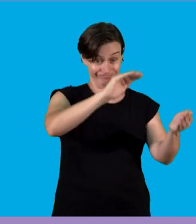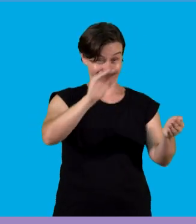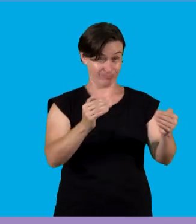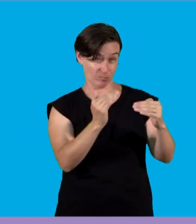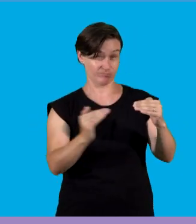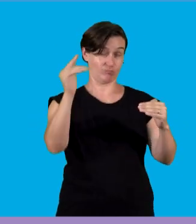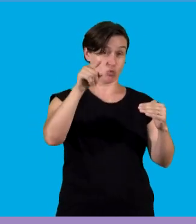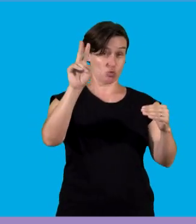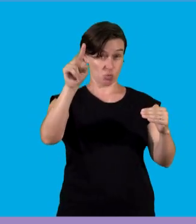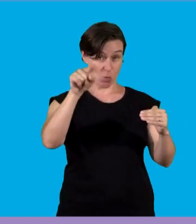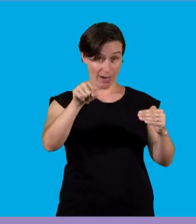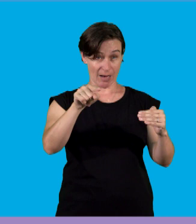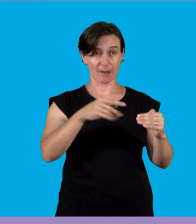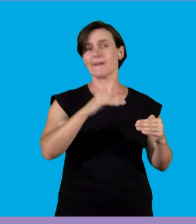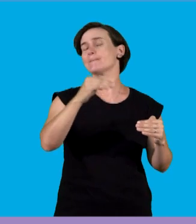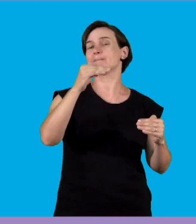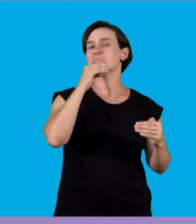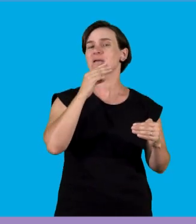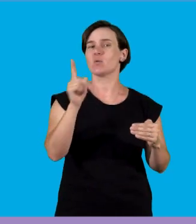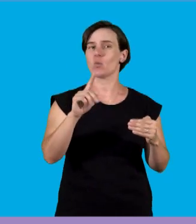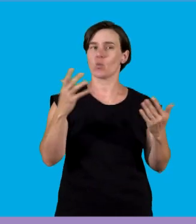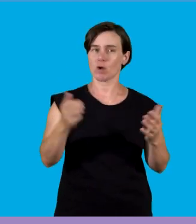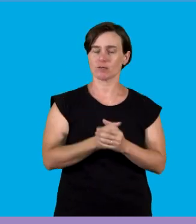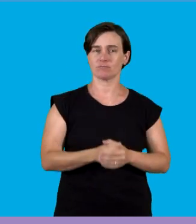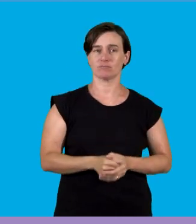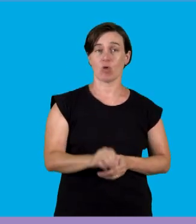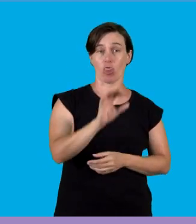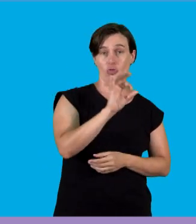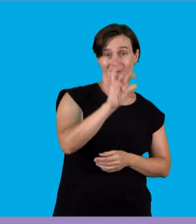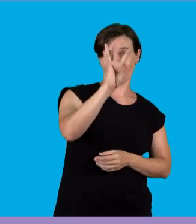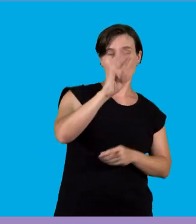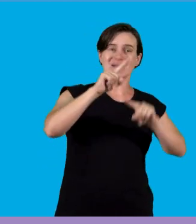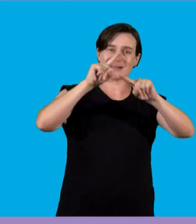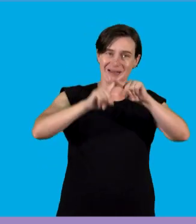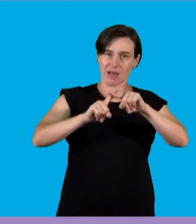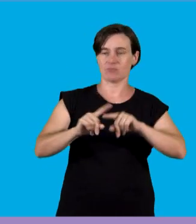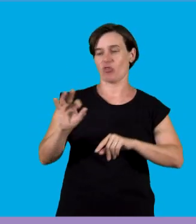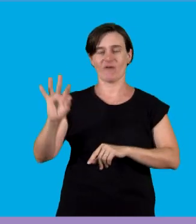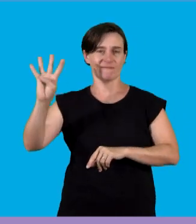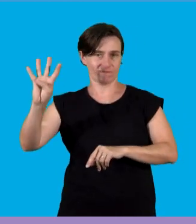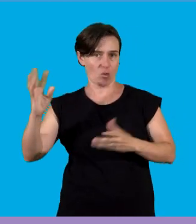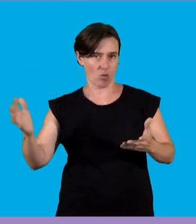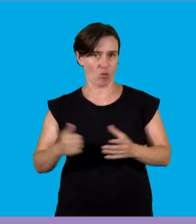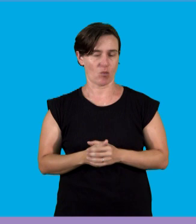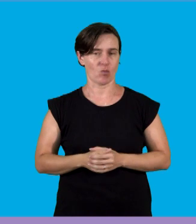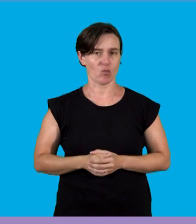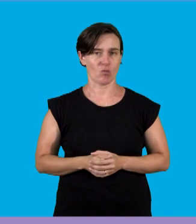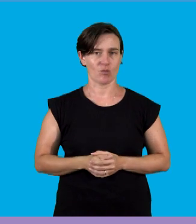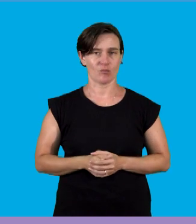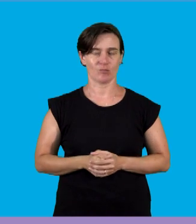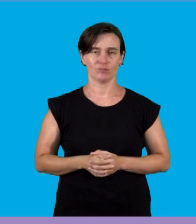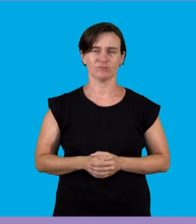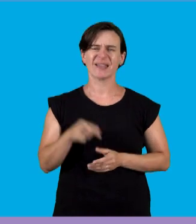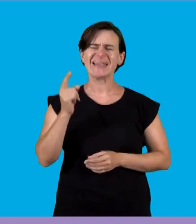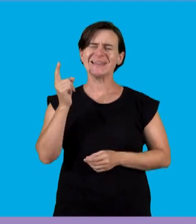we know that when we are squaring, that means that we are going to say 3 exponent 4 multiplied by 3 exponent